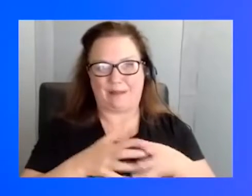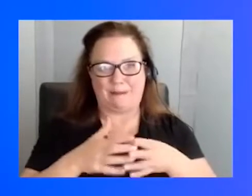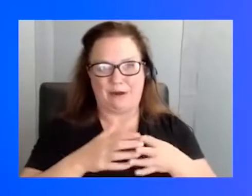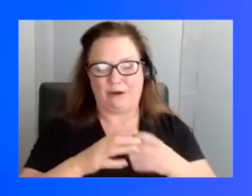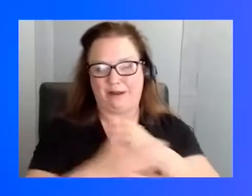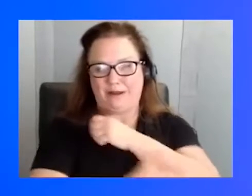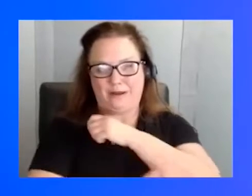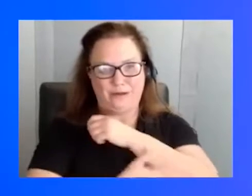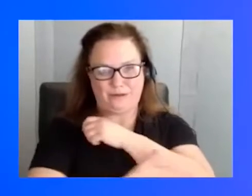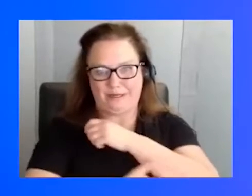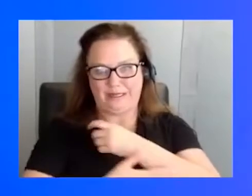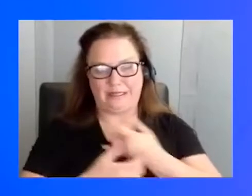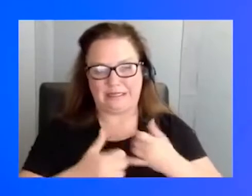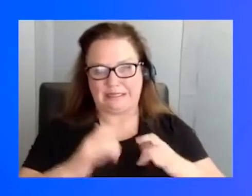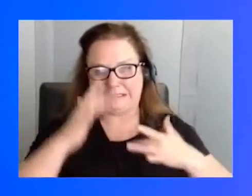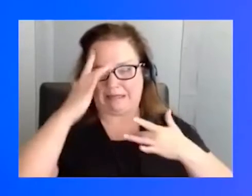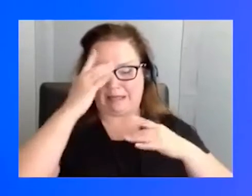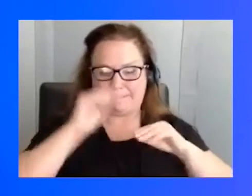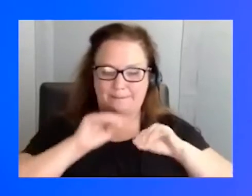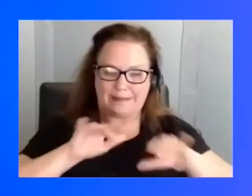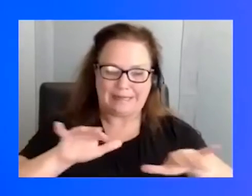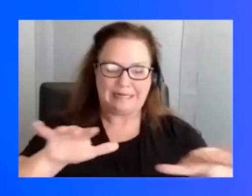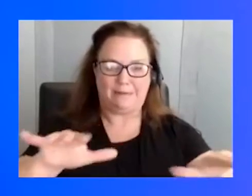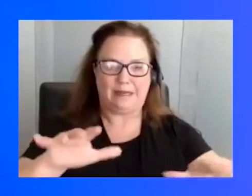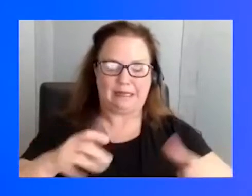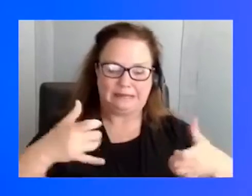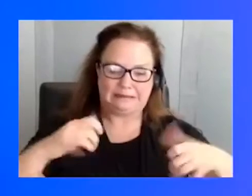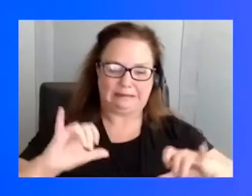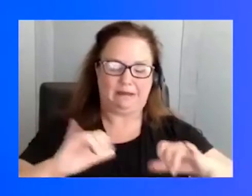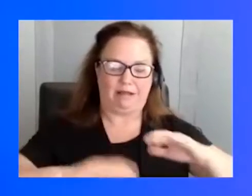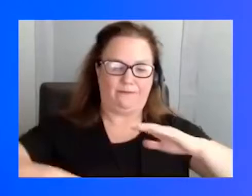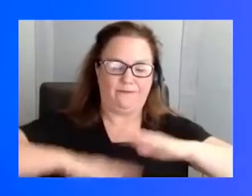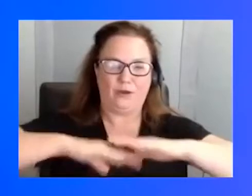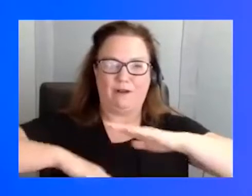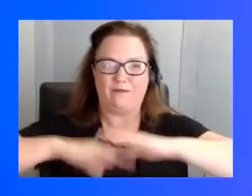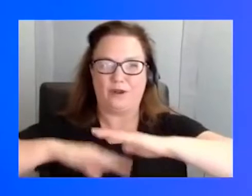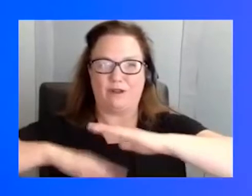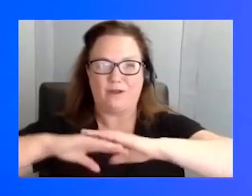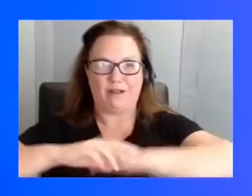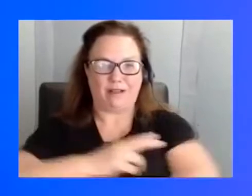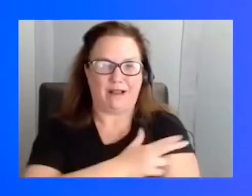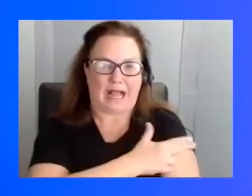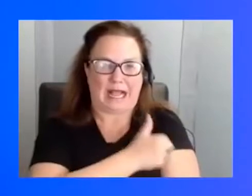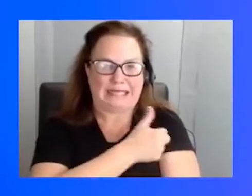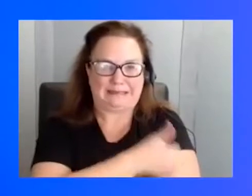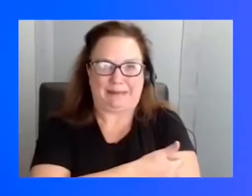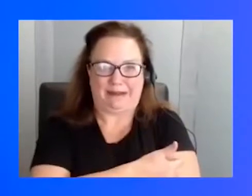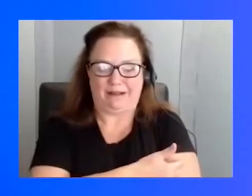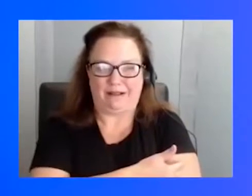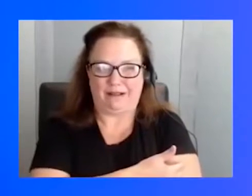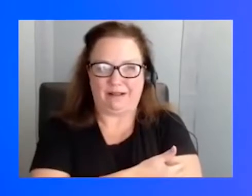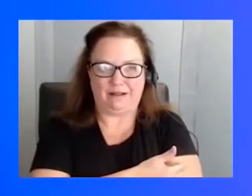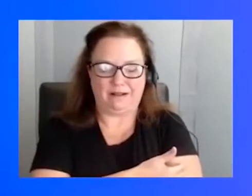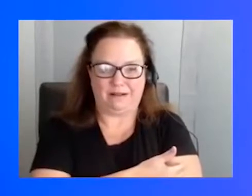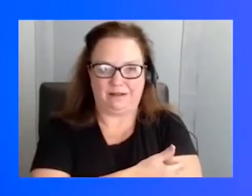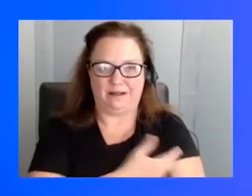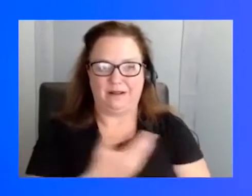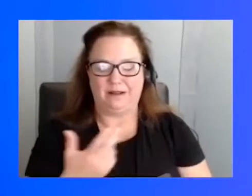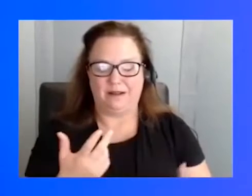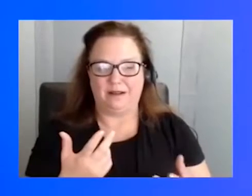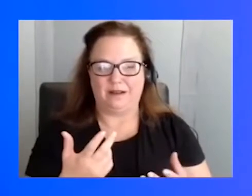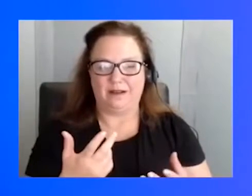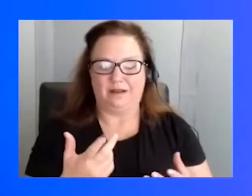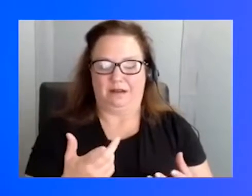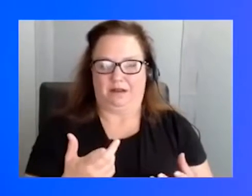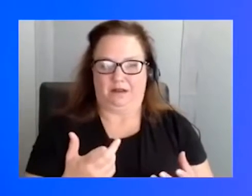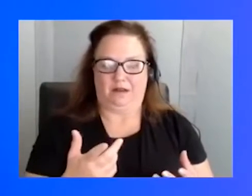them. They are continuing to have hospital capacity issues, no matter how you want to look at it, actually. Even for us in